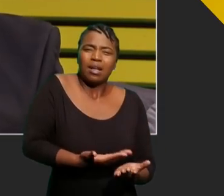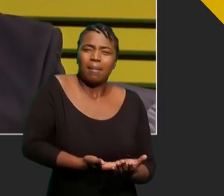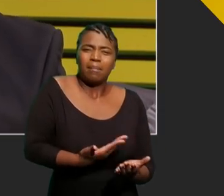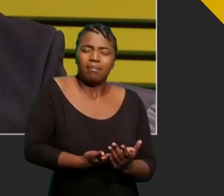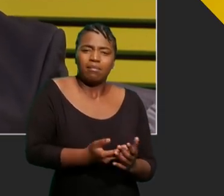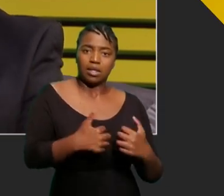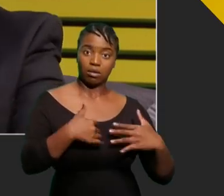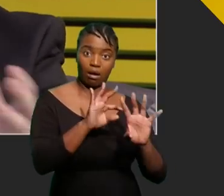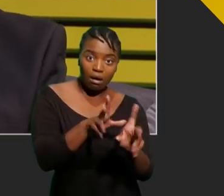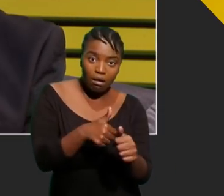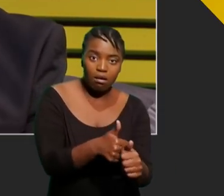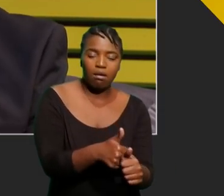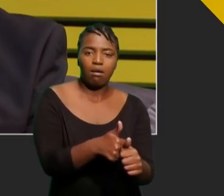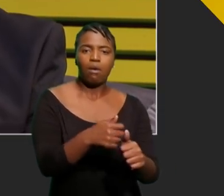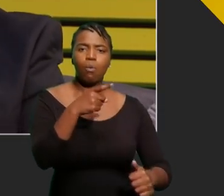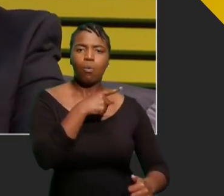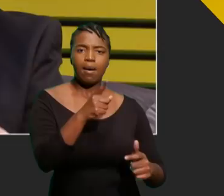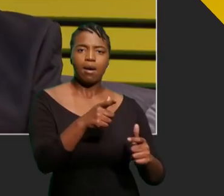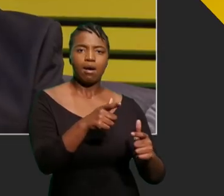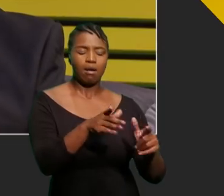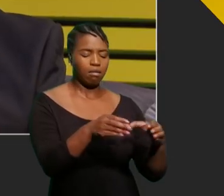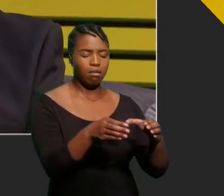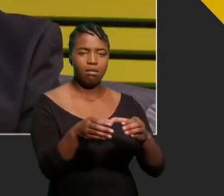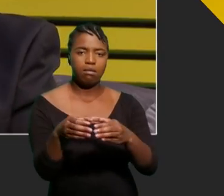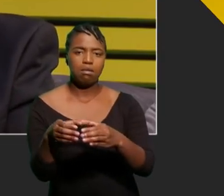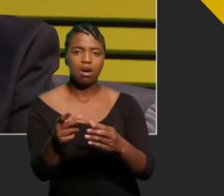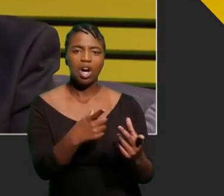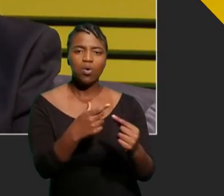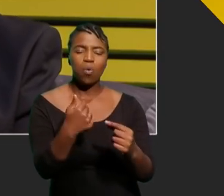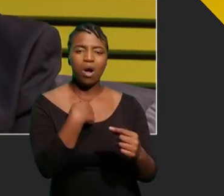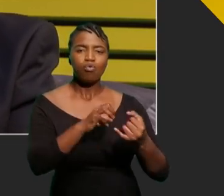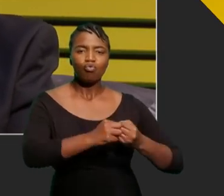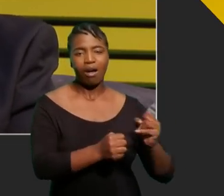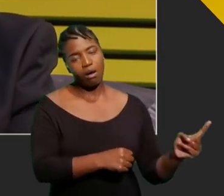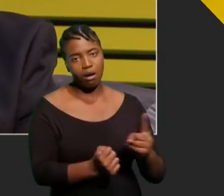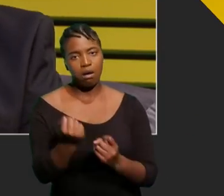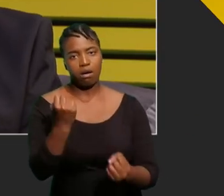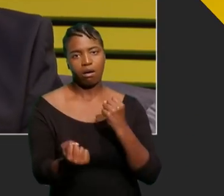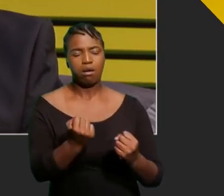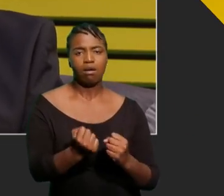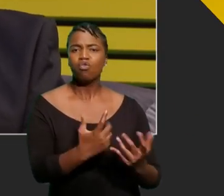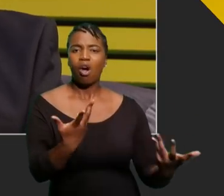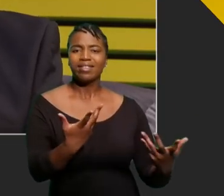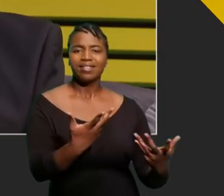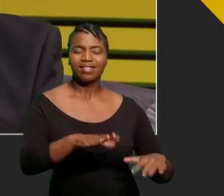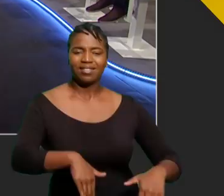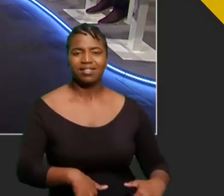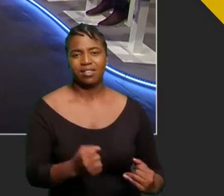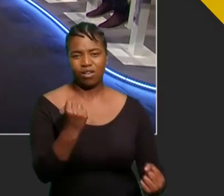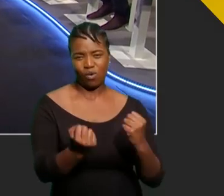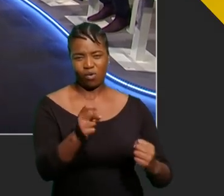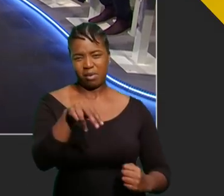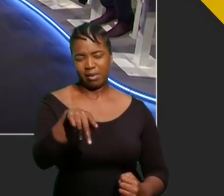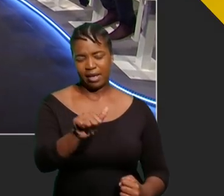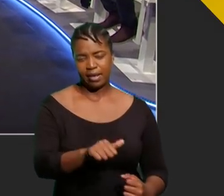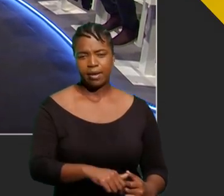start following as wider organizations or institutions mm. to try and prosecute people who are not being prosecuted yeah. from the National